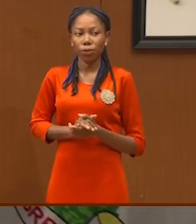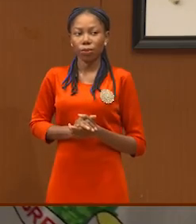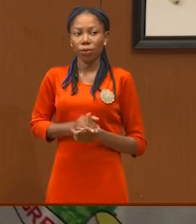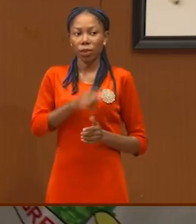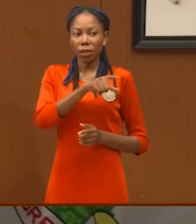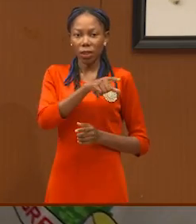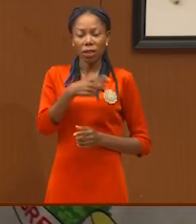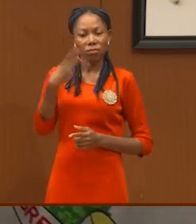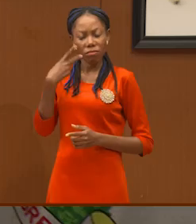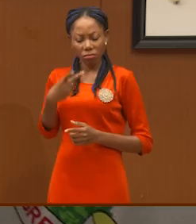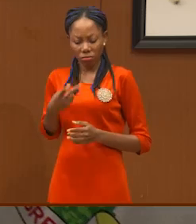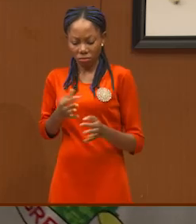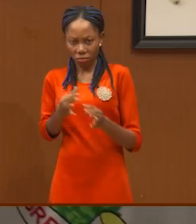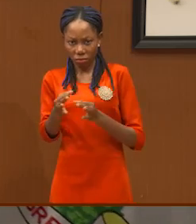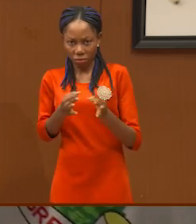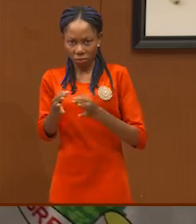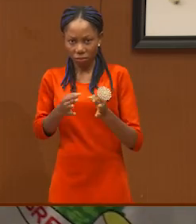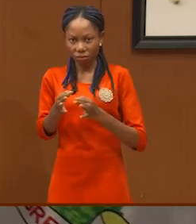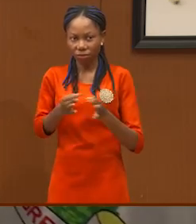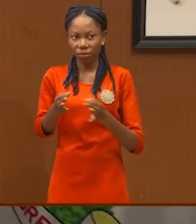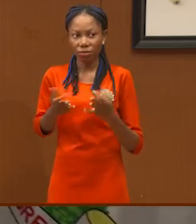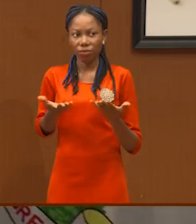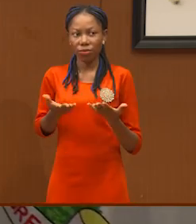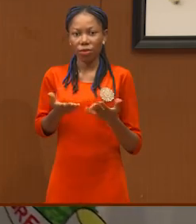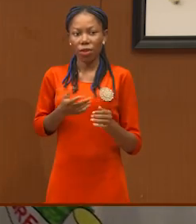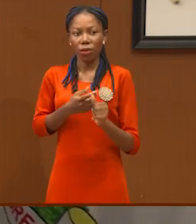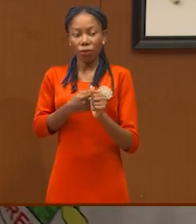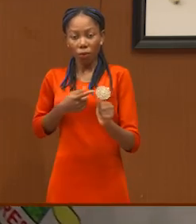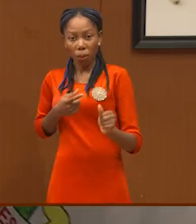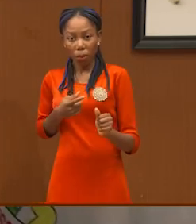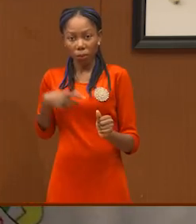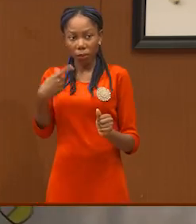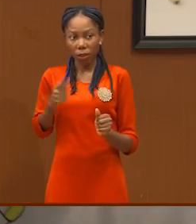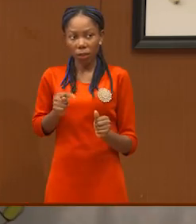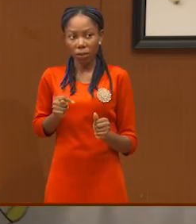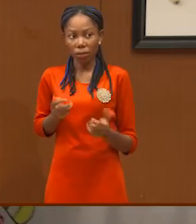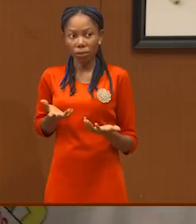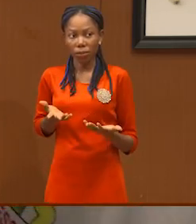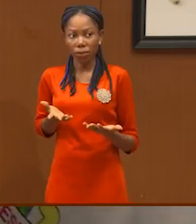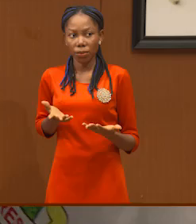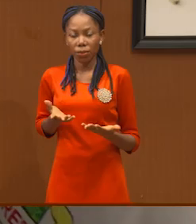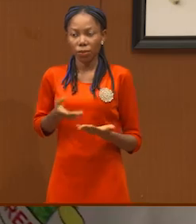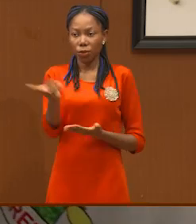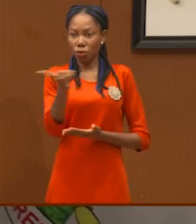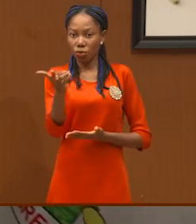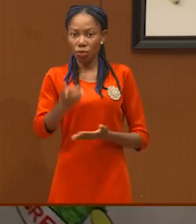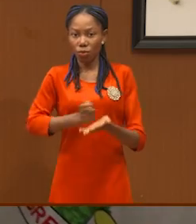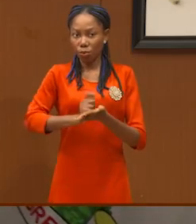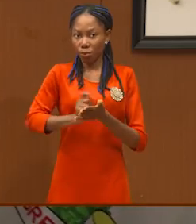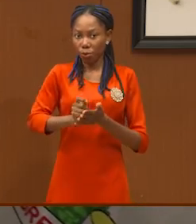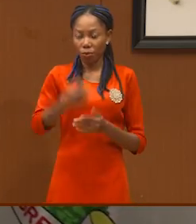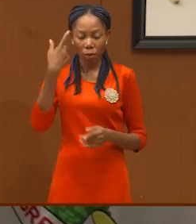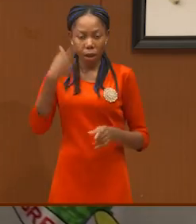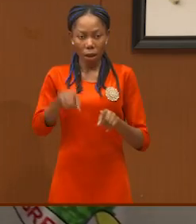I'm narrating, my narration is coming from the claim that you both have before the